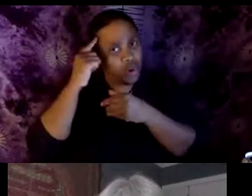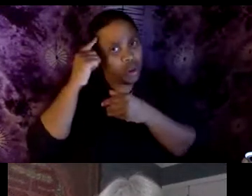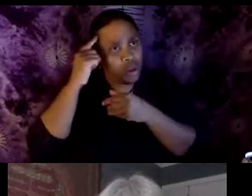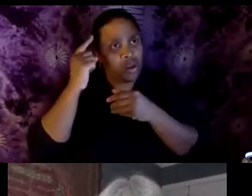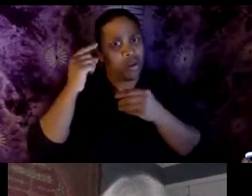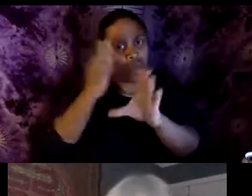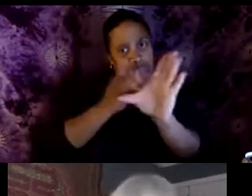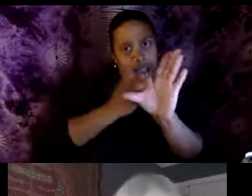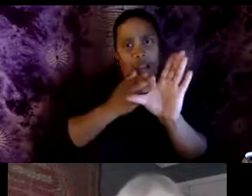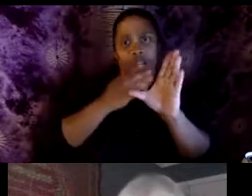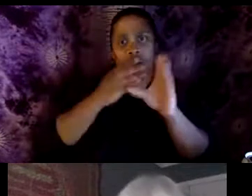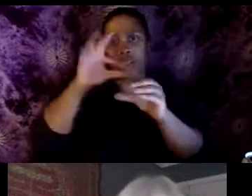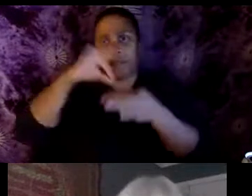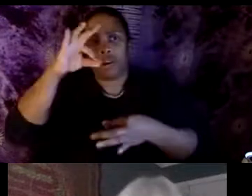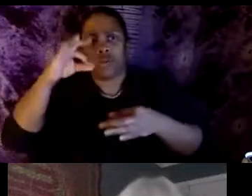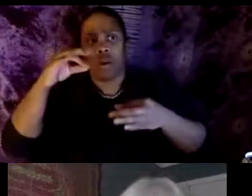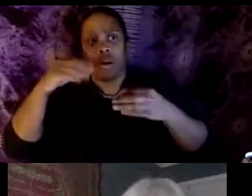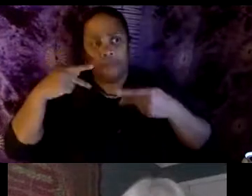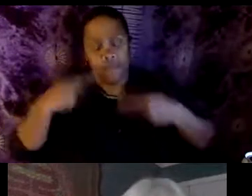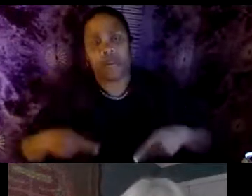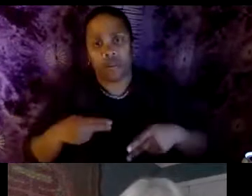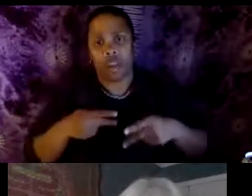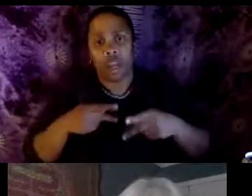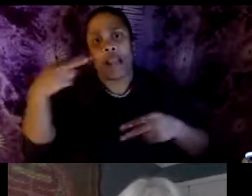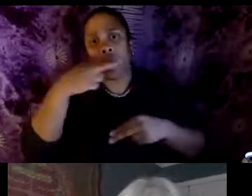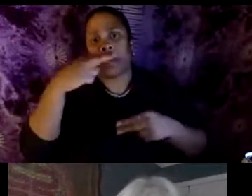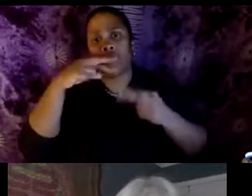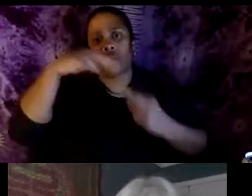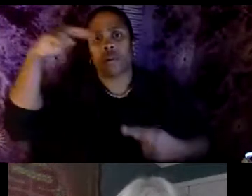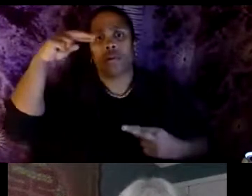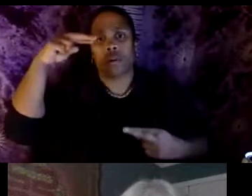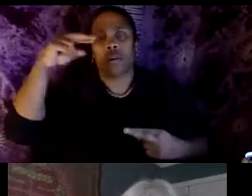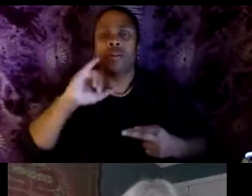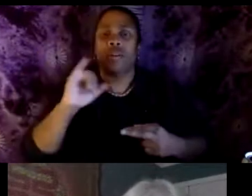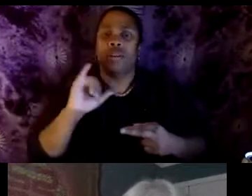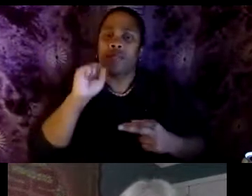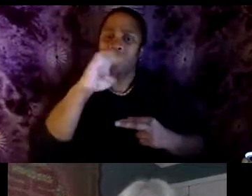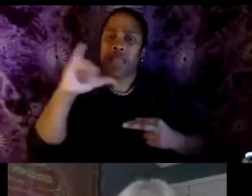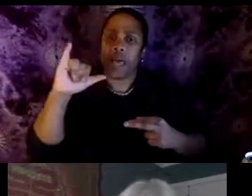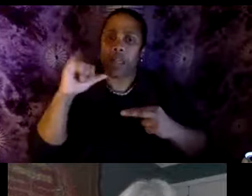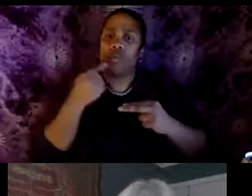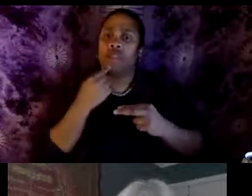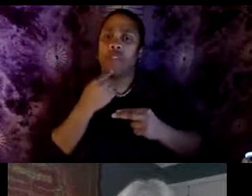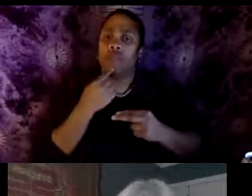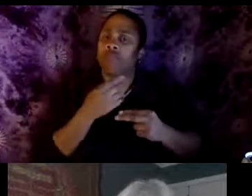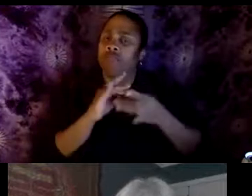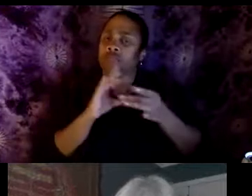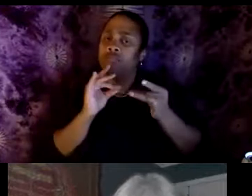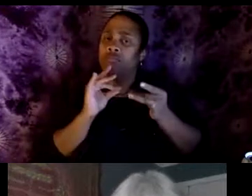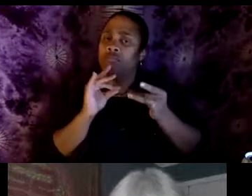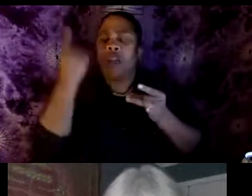cords. And someone today, I don't remember who it was, today or yesterday, was just like Sally was saying, like just for me, the intention,